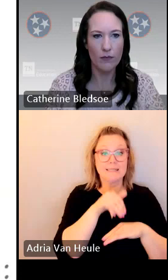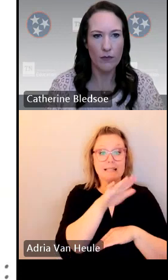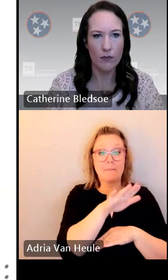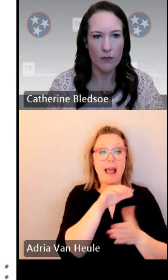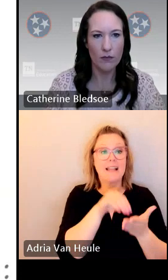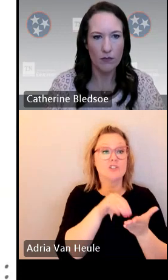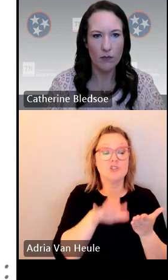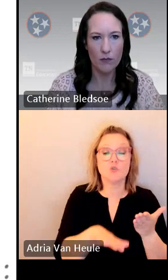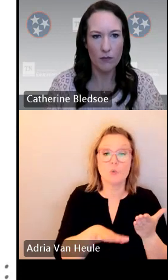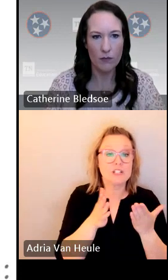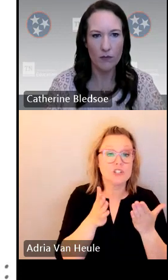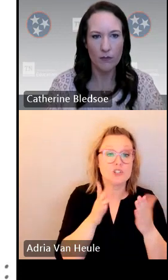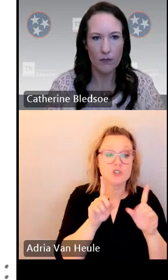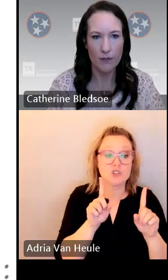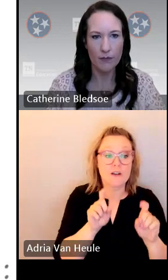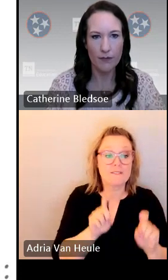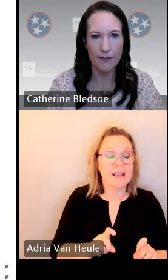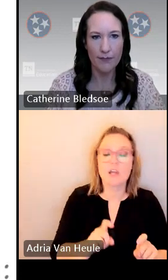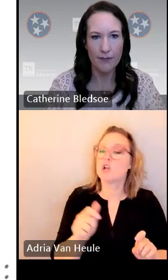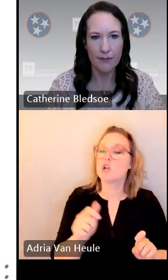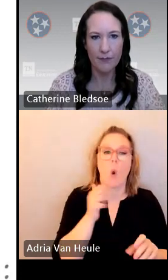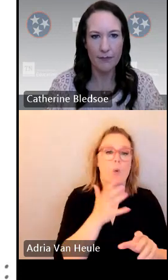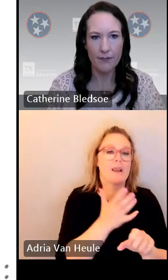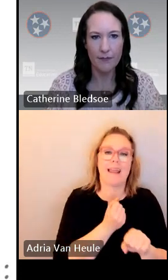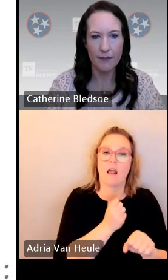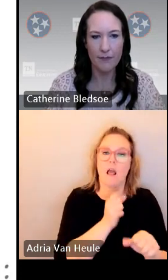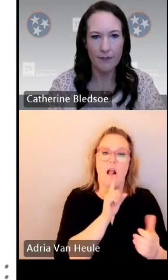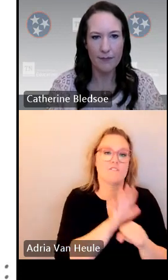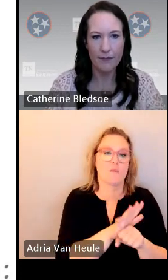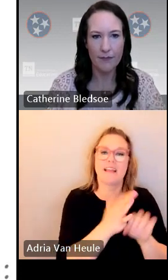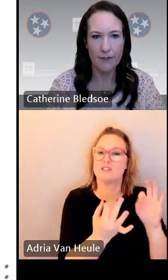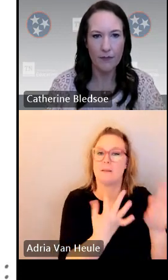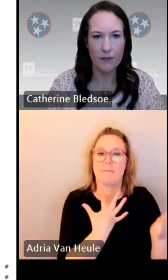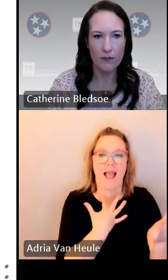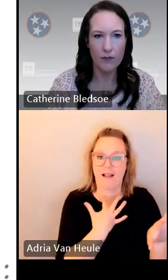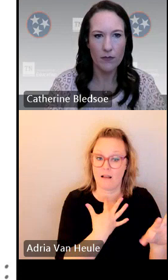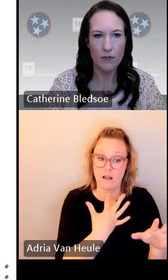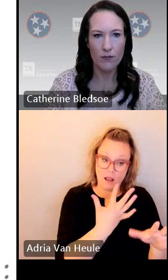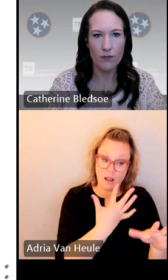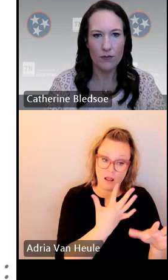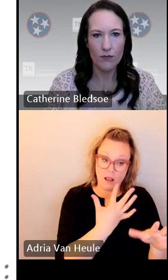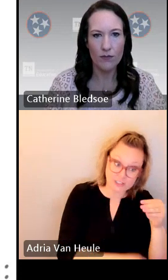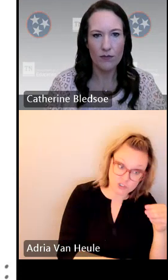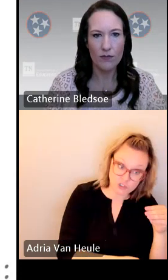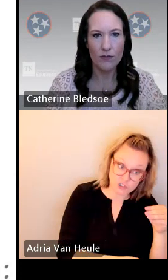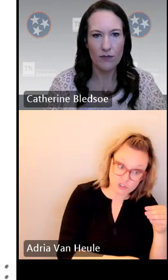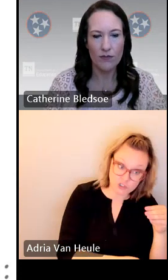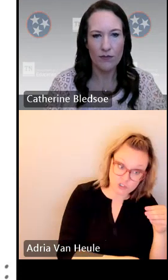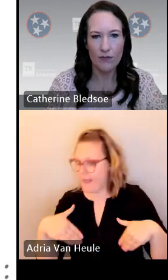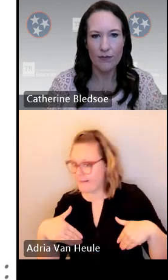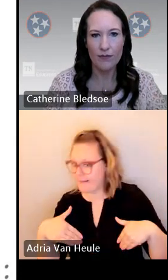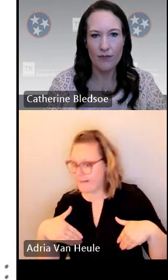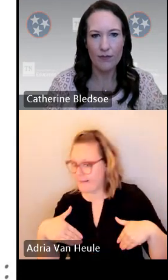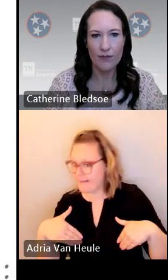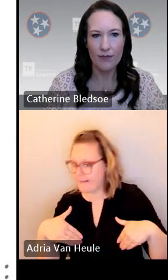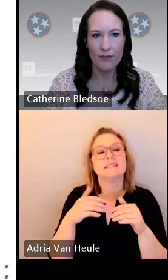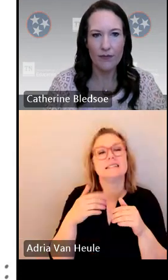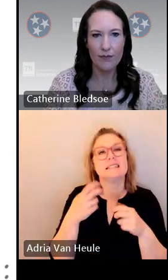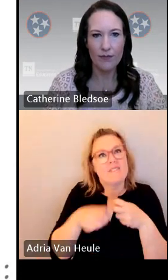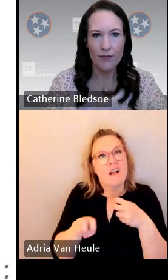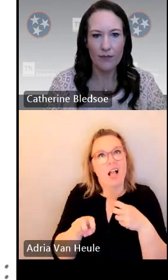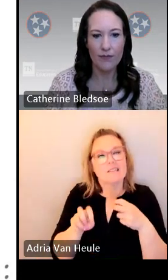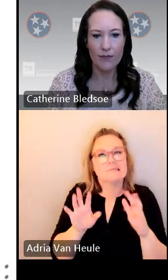don't get confirmation back about which students you've entered and which you have not. And it's very easy to duplicate students. And so we'd like to try